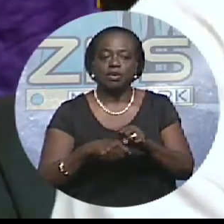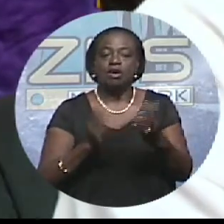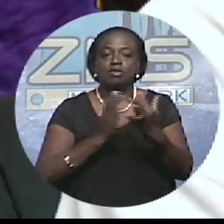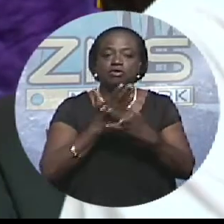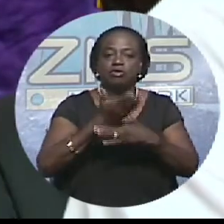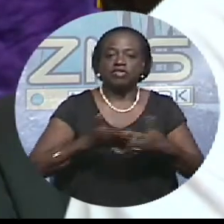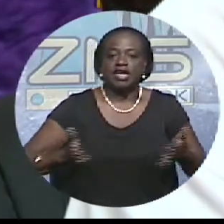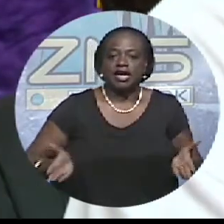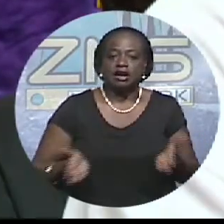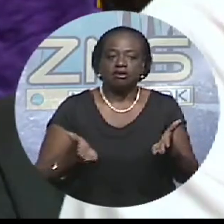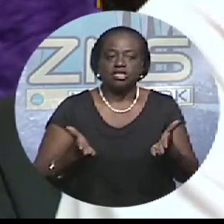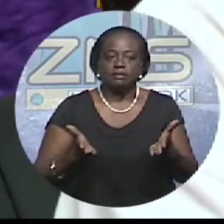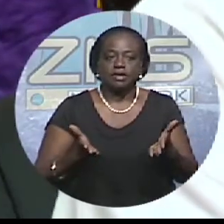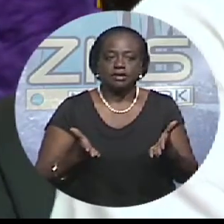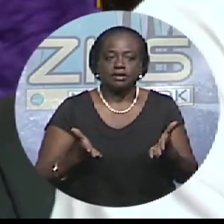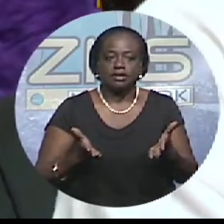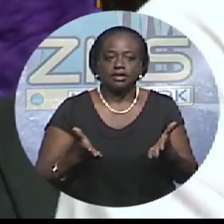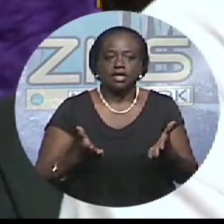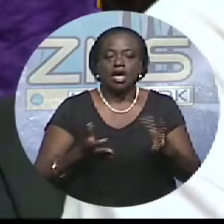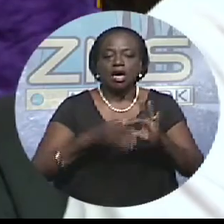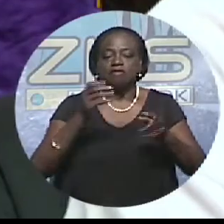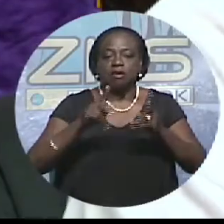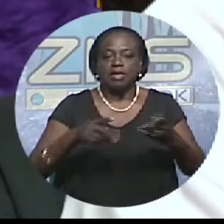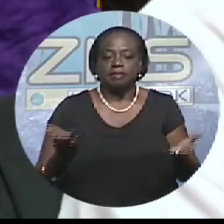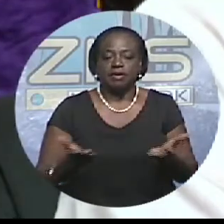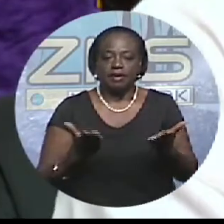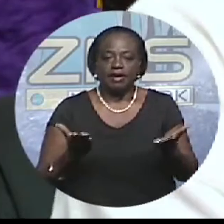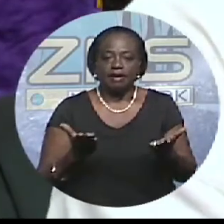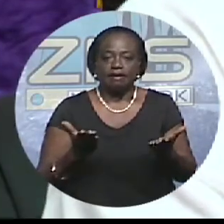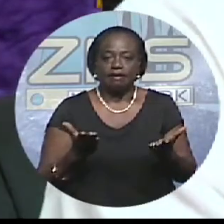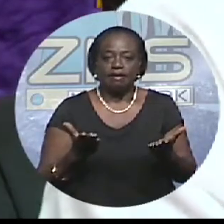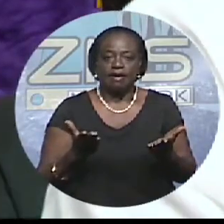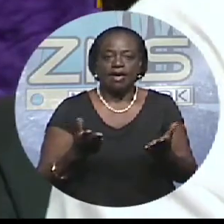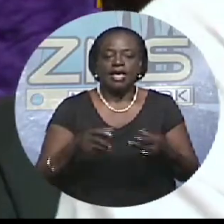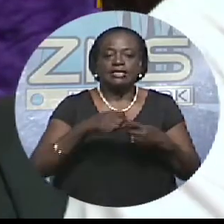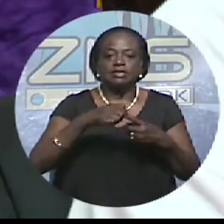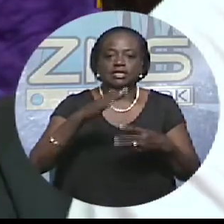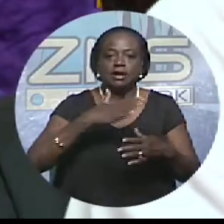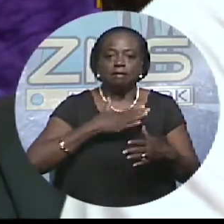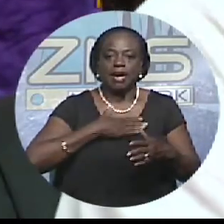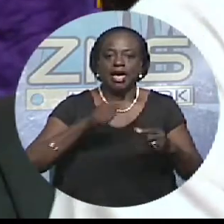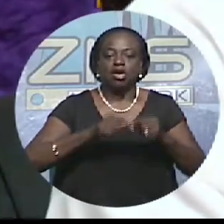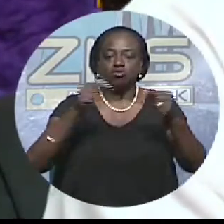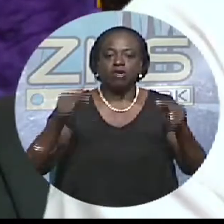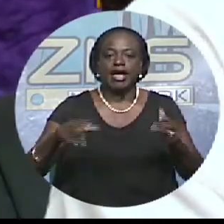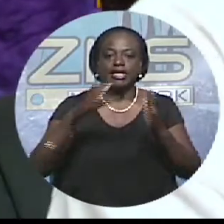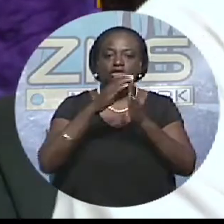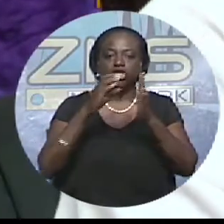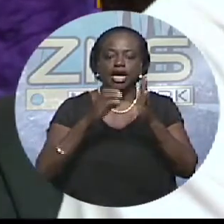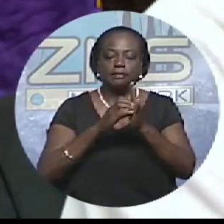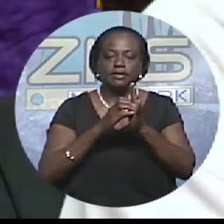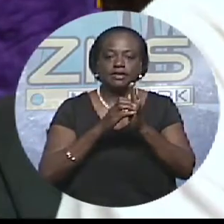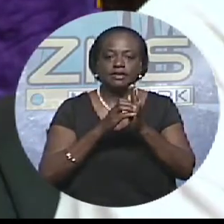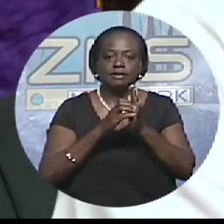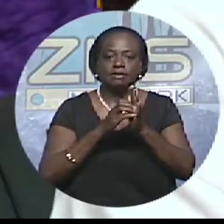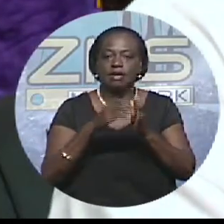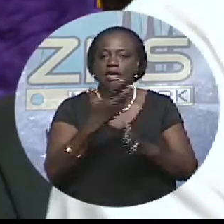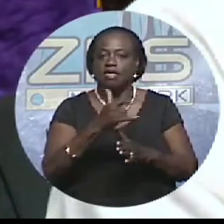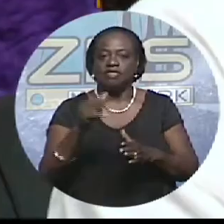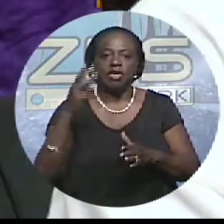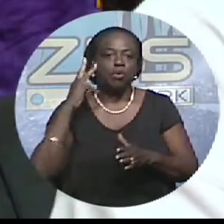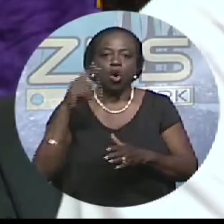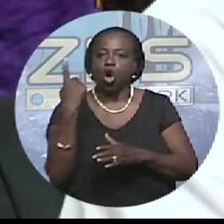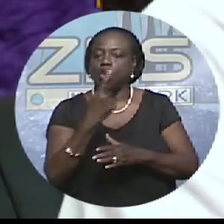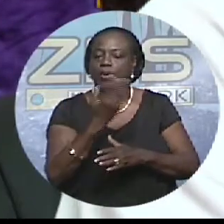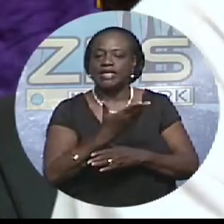encouragement of the companions here, and it's more especially my Grand Chapter and my Most Excellent Grand High Priest, because they were always there